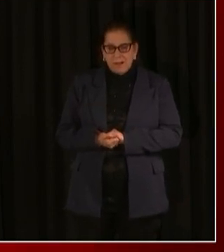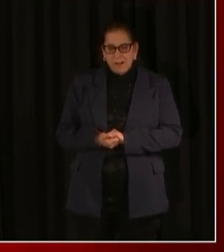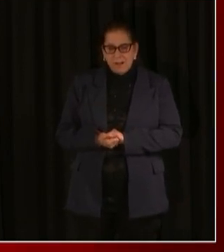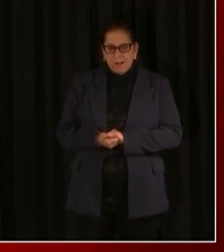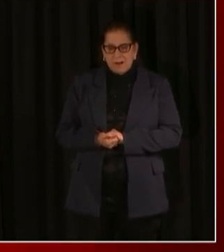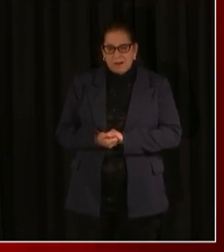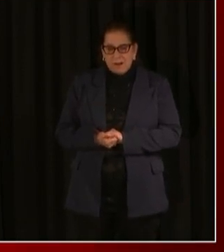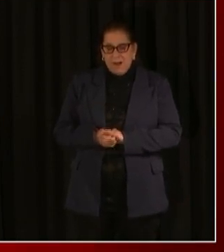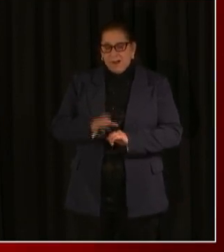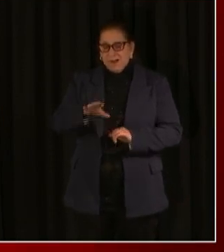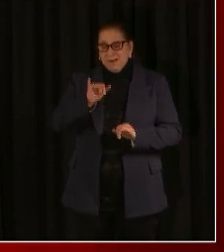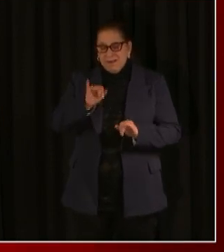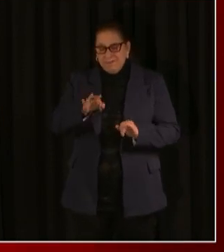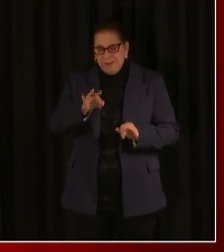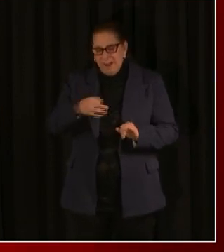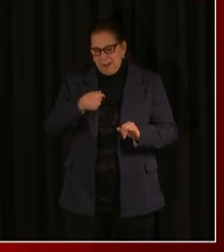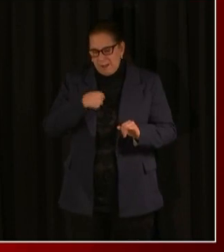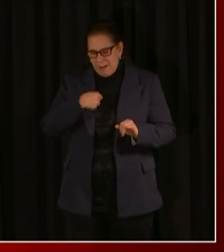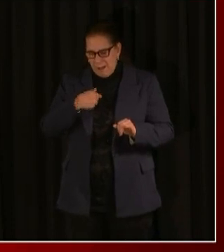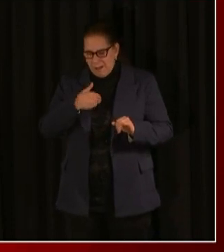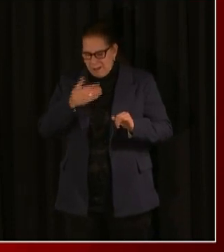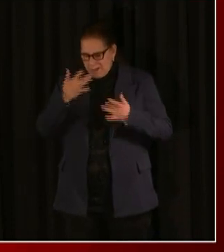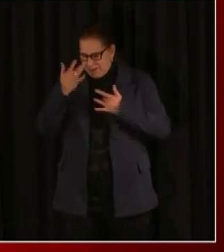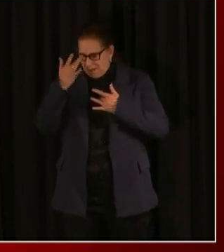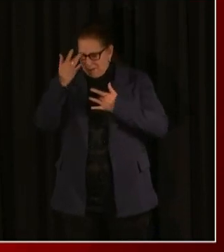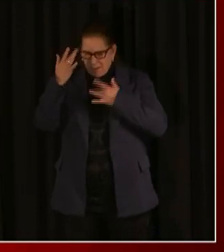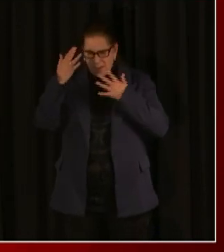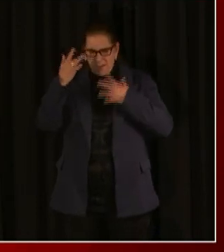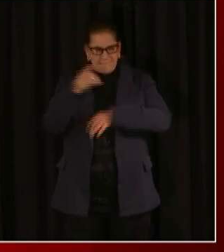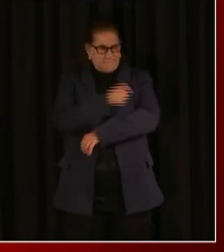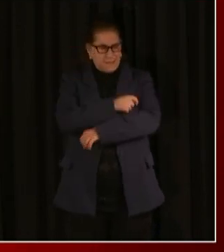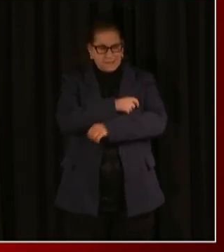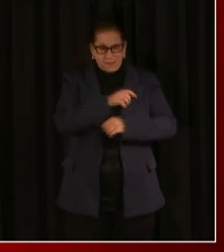both Moderna and Pfizer that they're